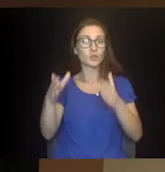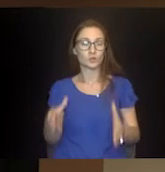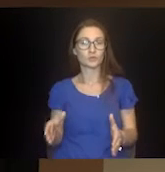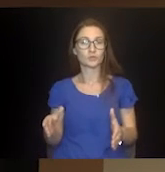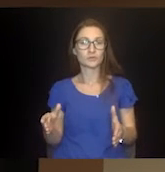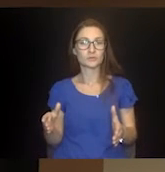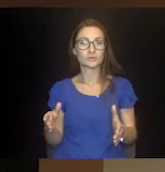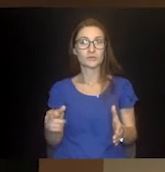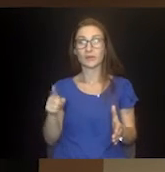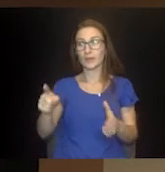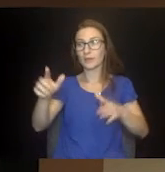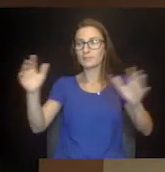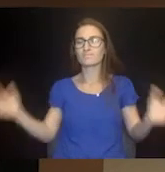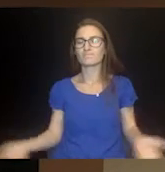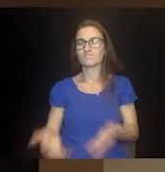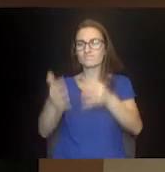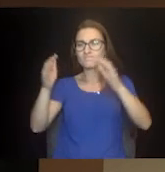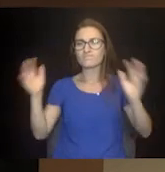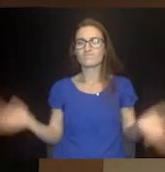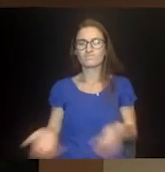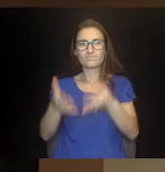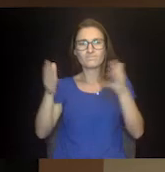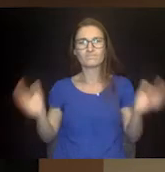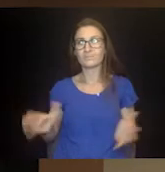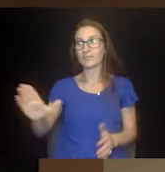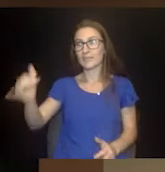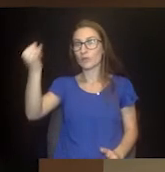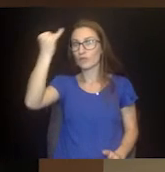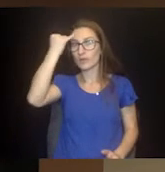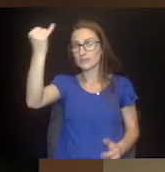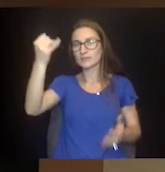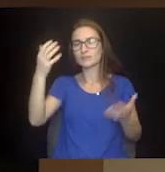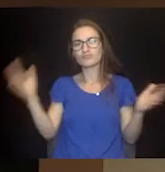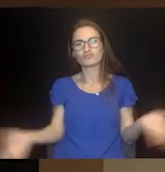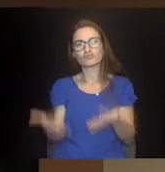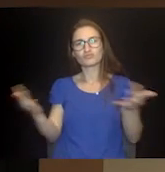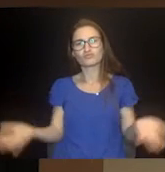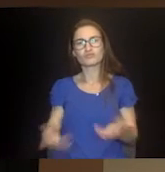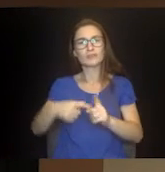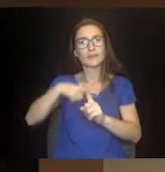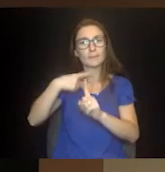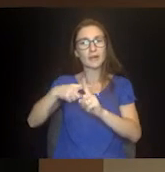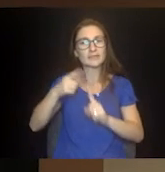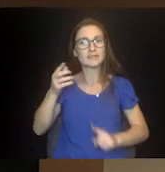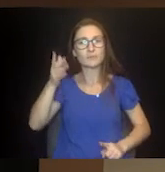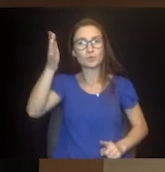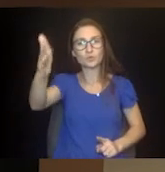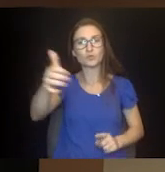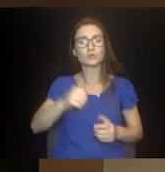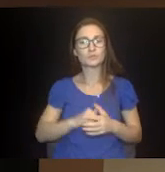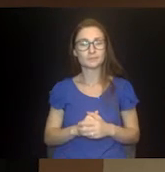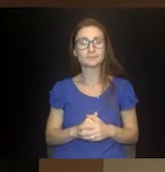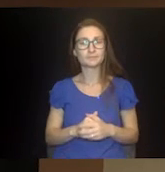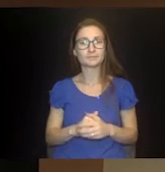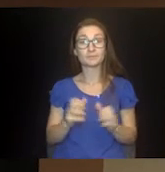civil rights leaders that actually, able to push their ideas and able to push for a positive future.